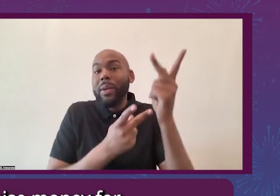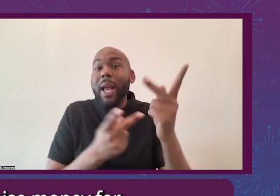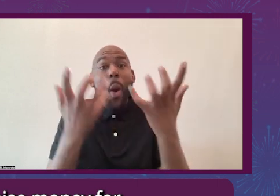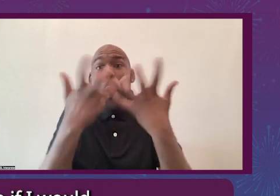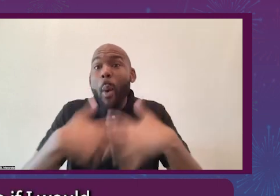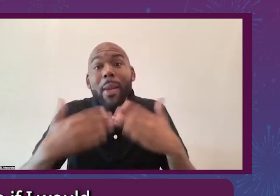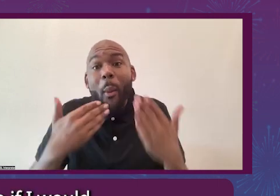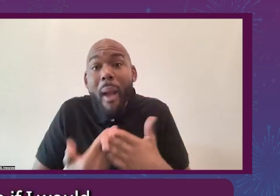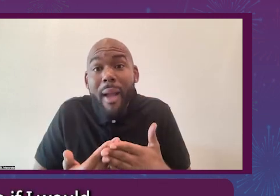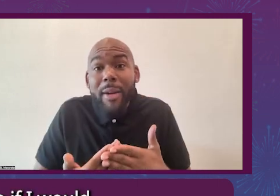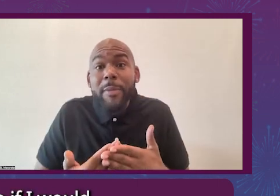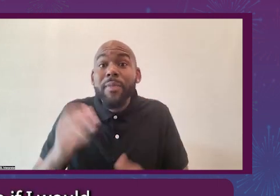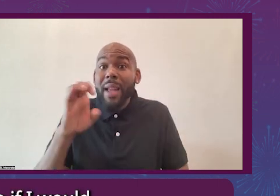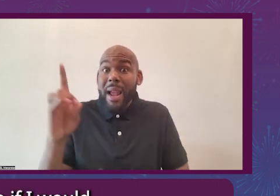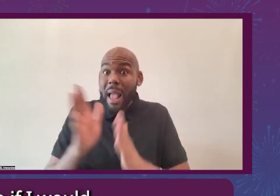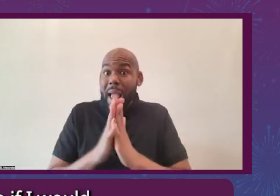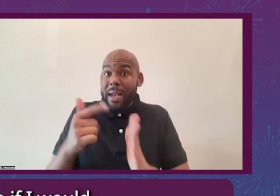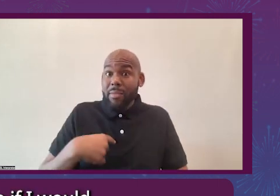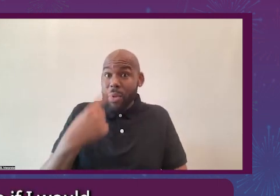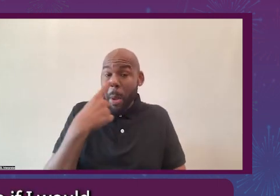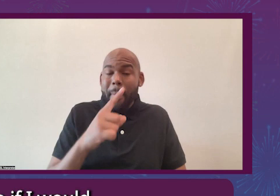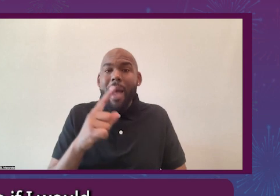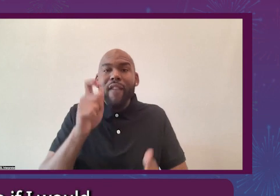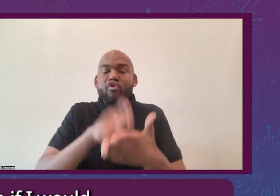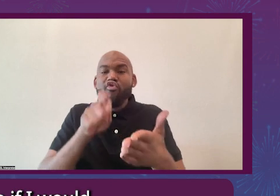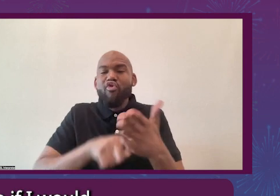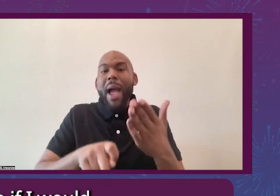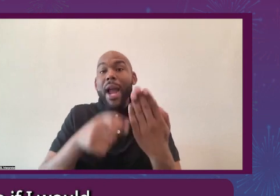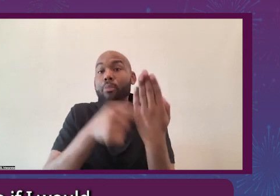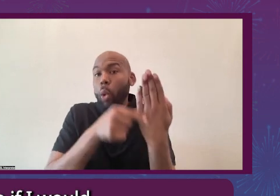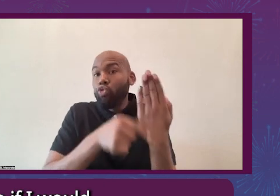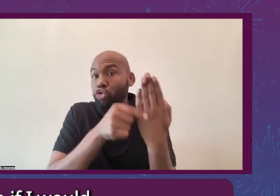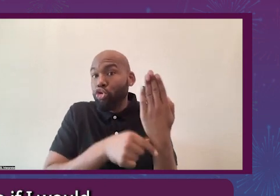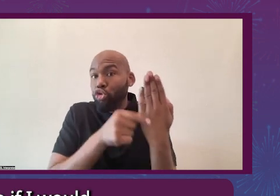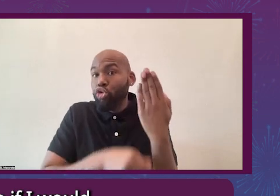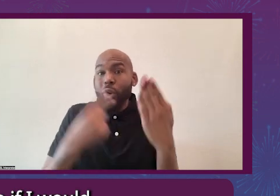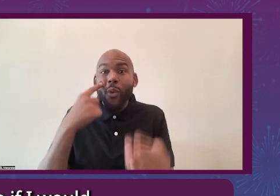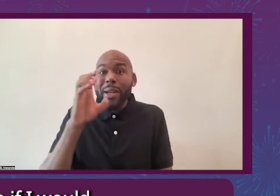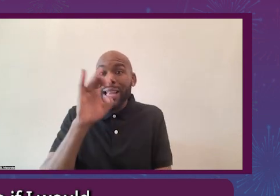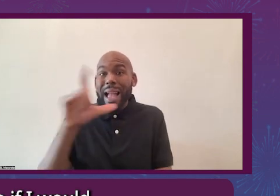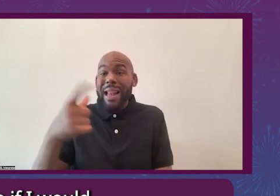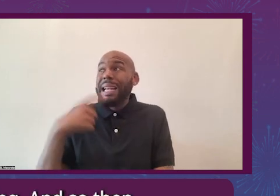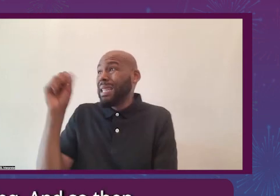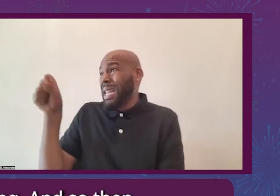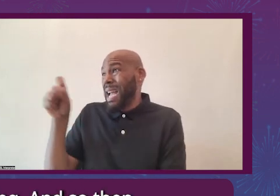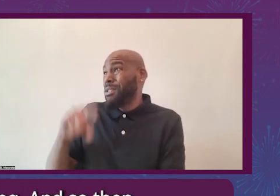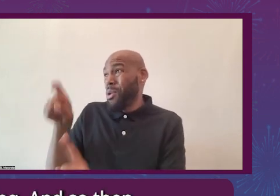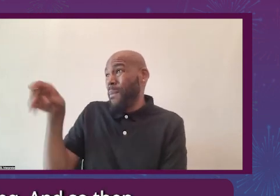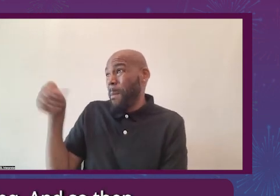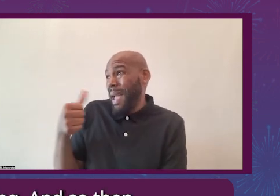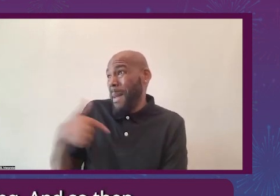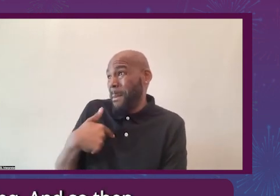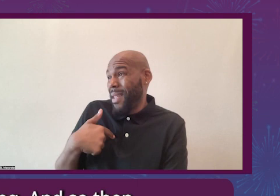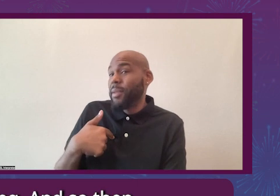That worked out so well that Ed asked me if I would write a brochure for CIL. And I said, yes, but you need to